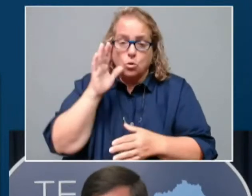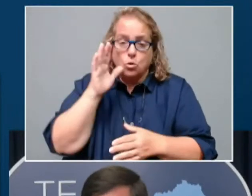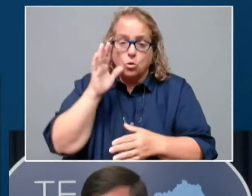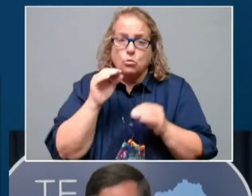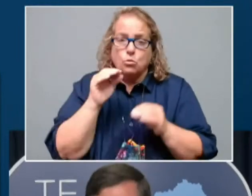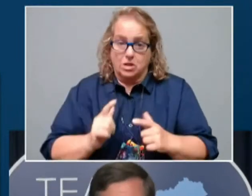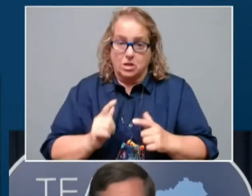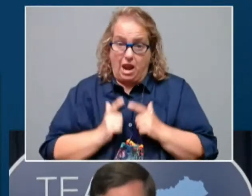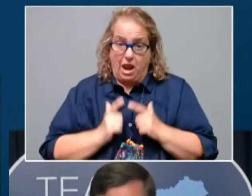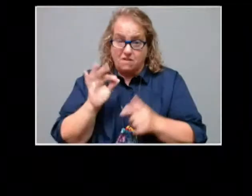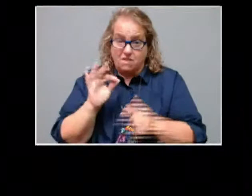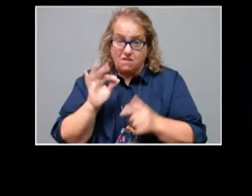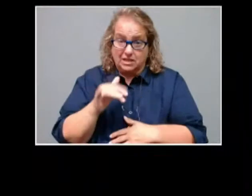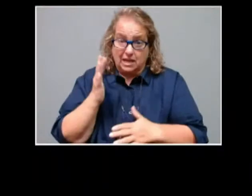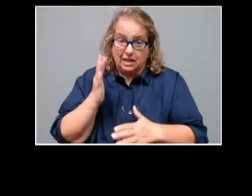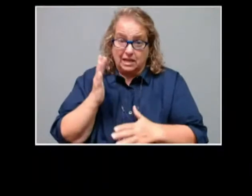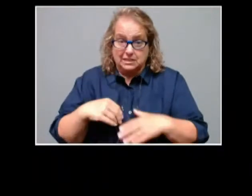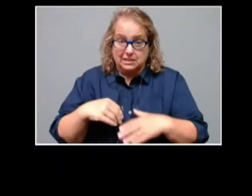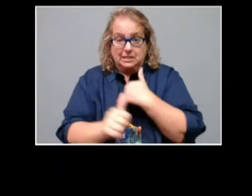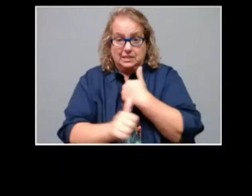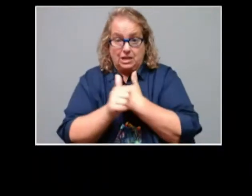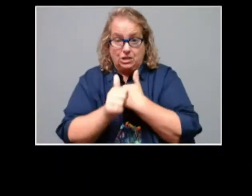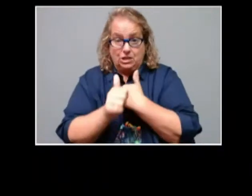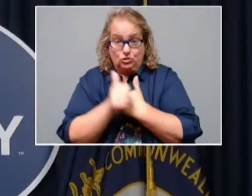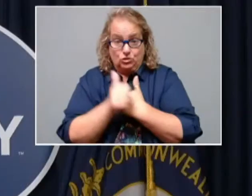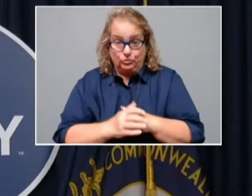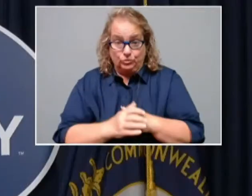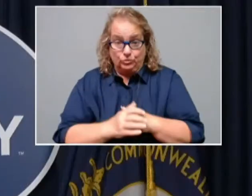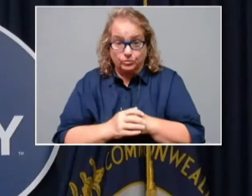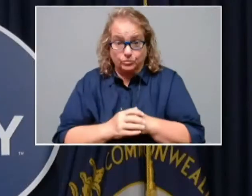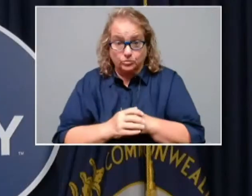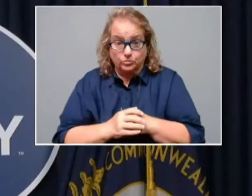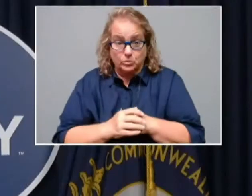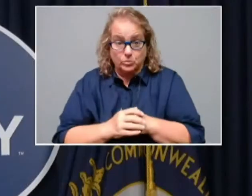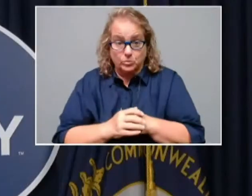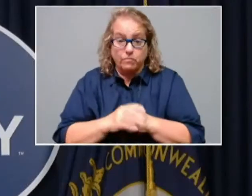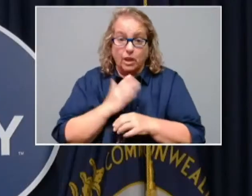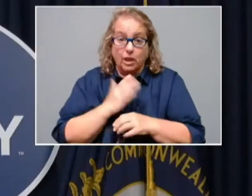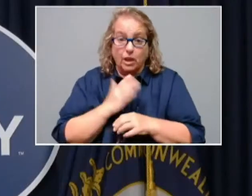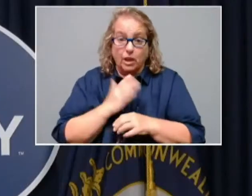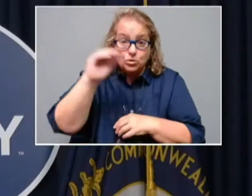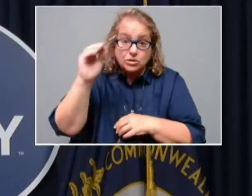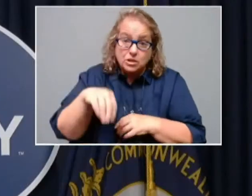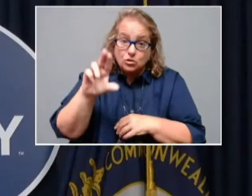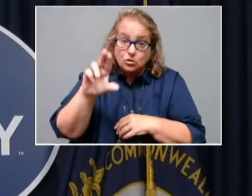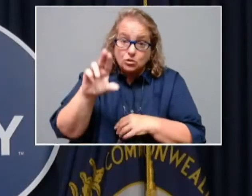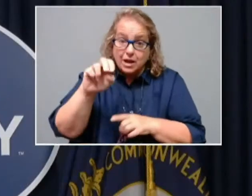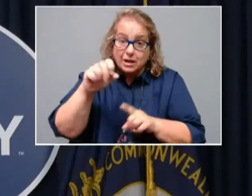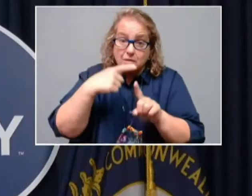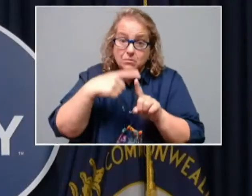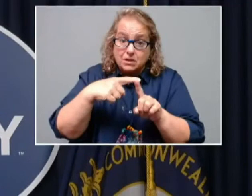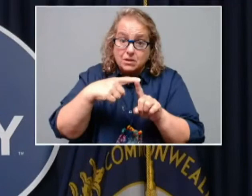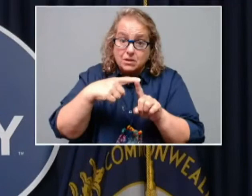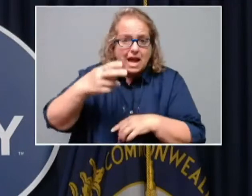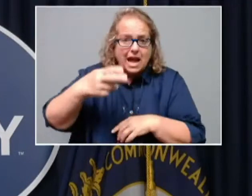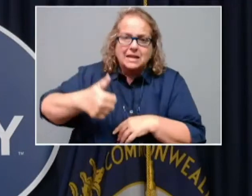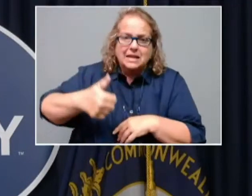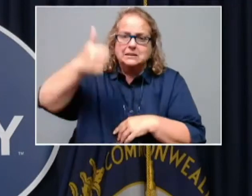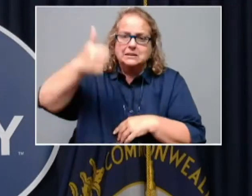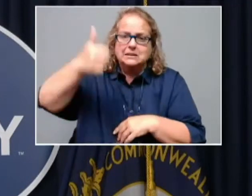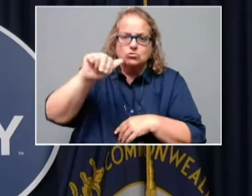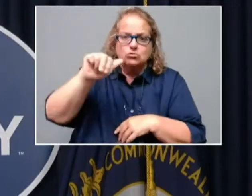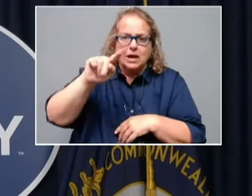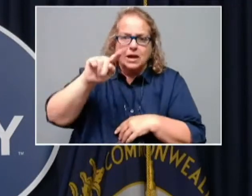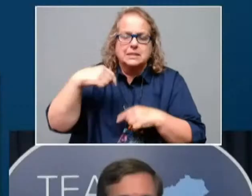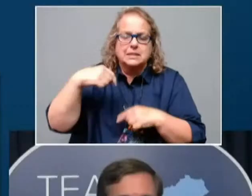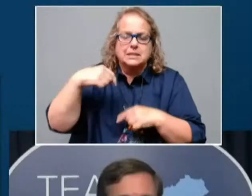And we'll show you some of those numbers in a minute. Positivity rate is at its highest rate since we have